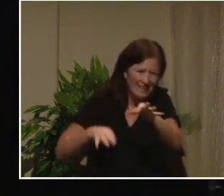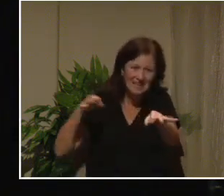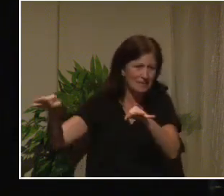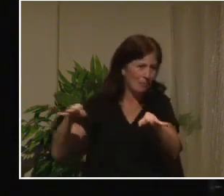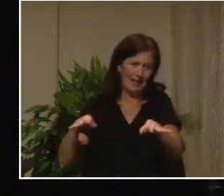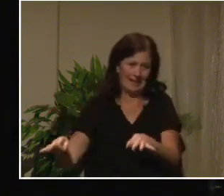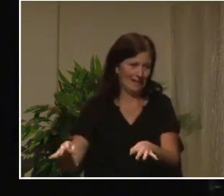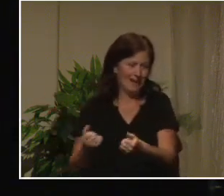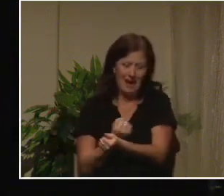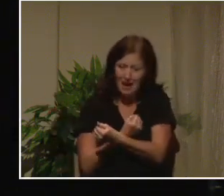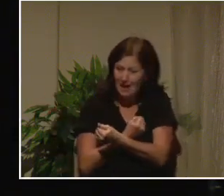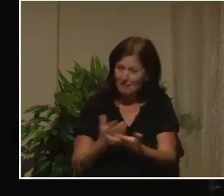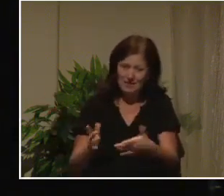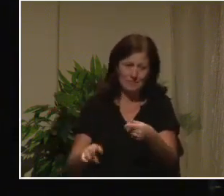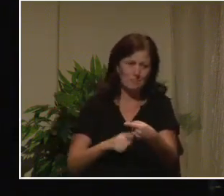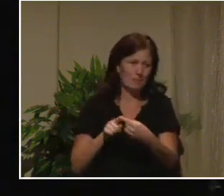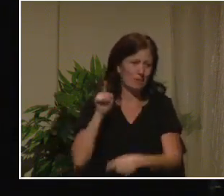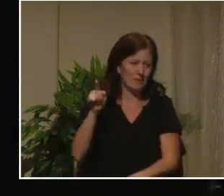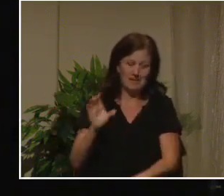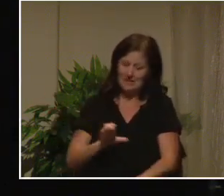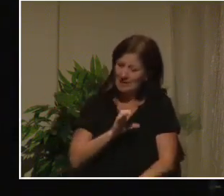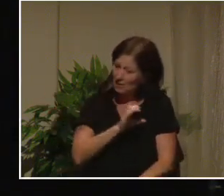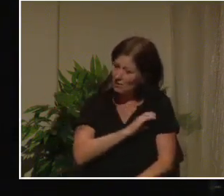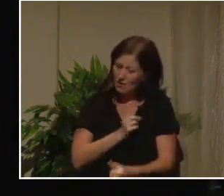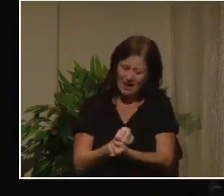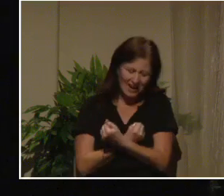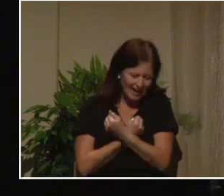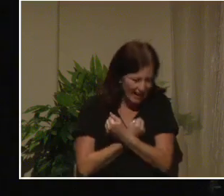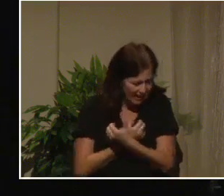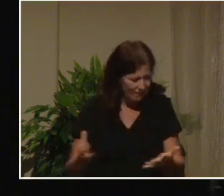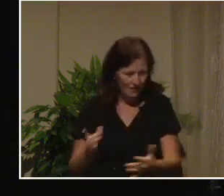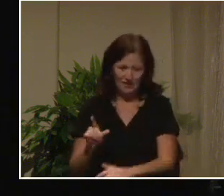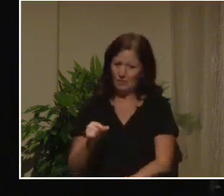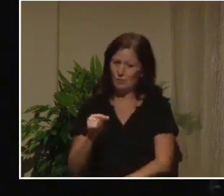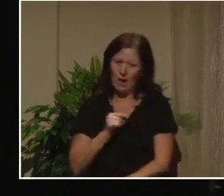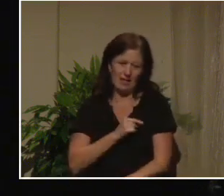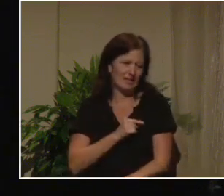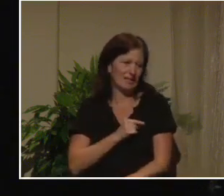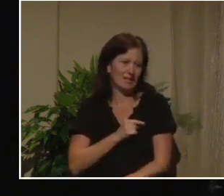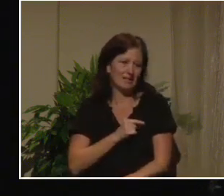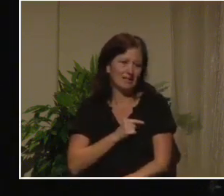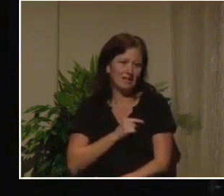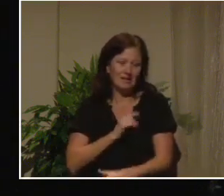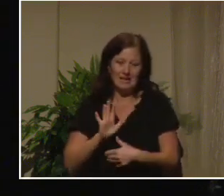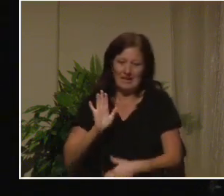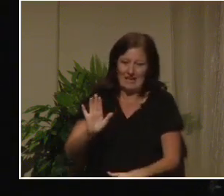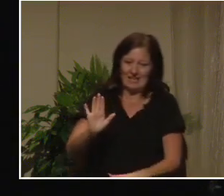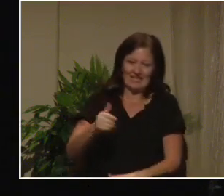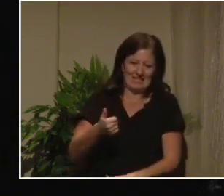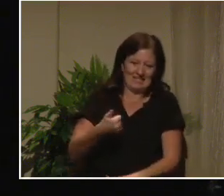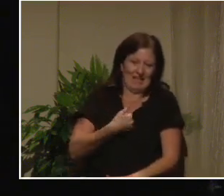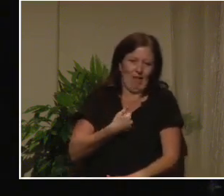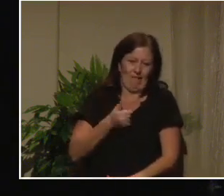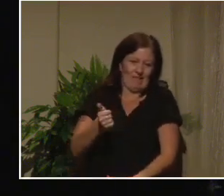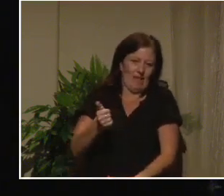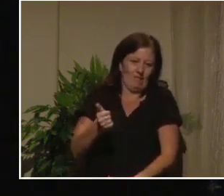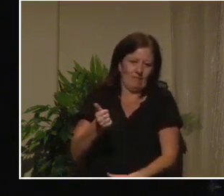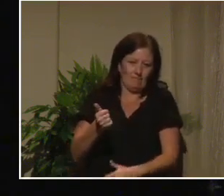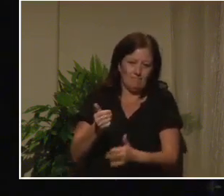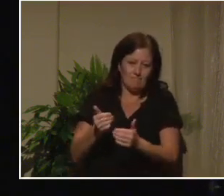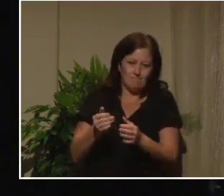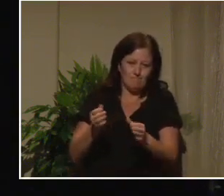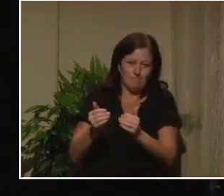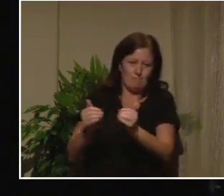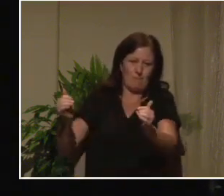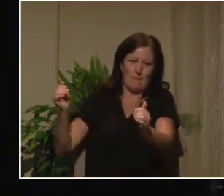is, his character, every aspect of his being is beyond anything created,